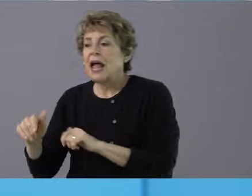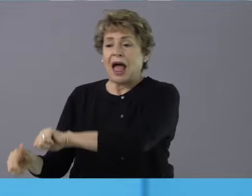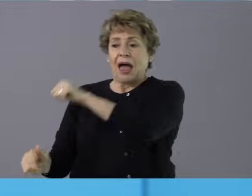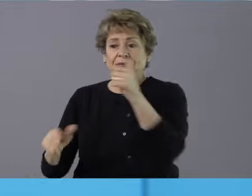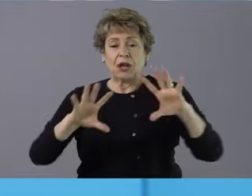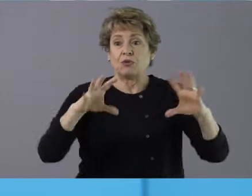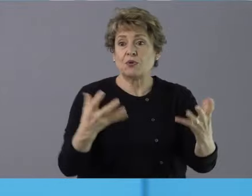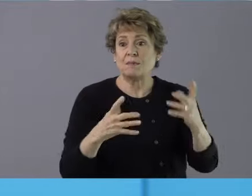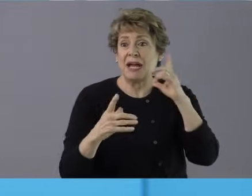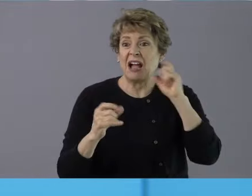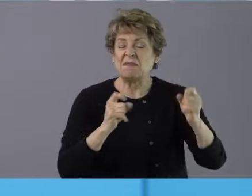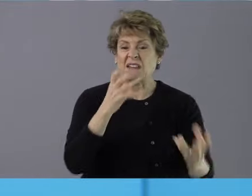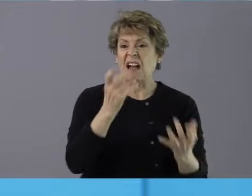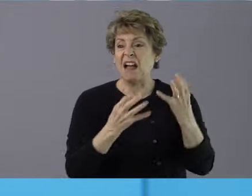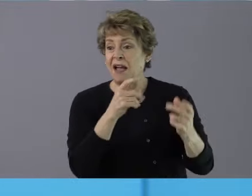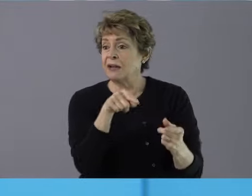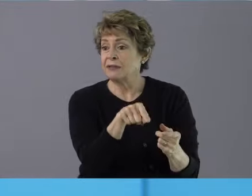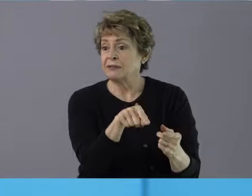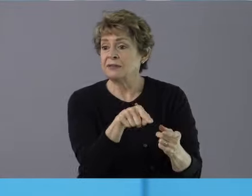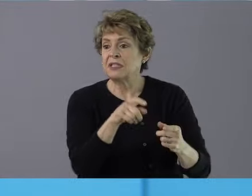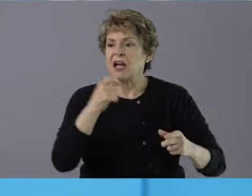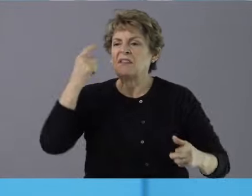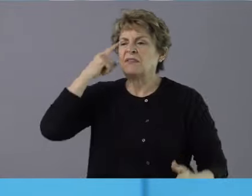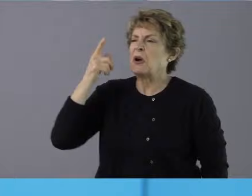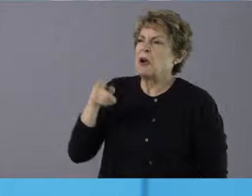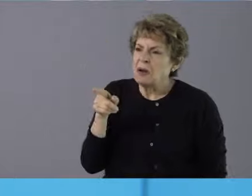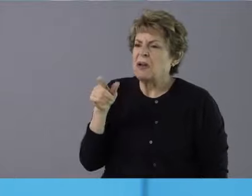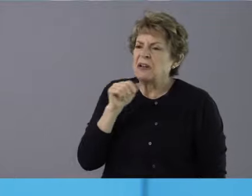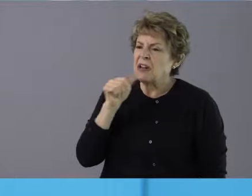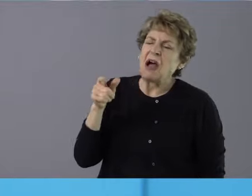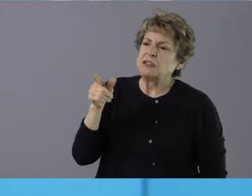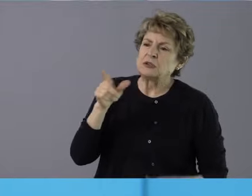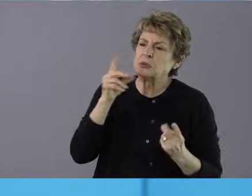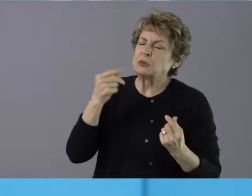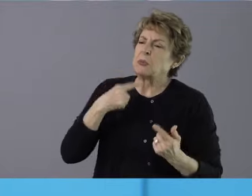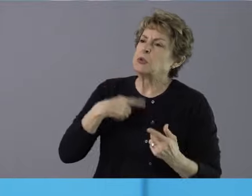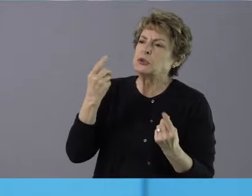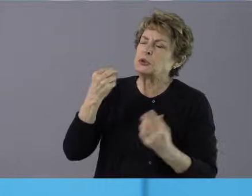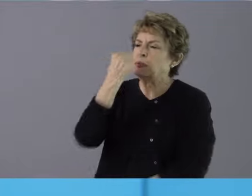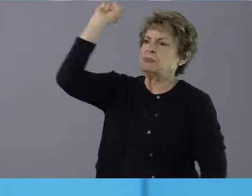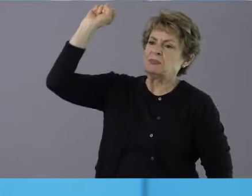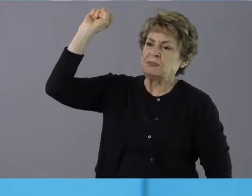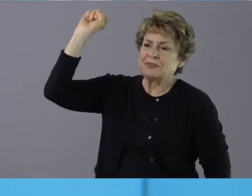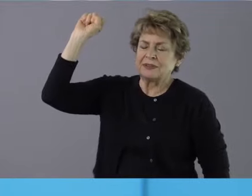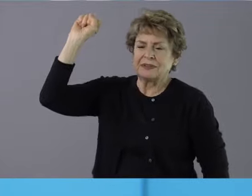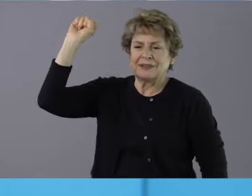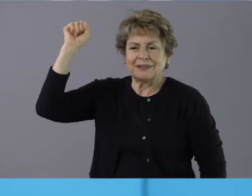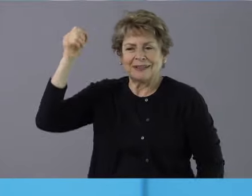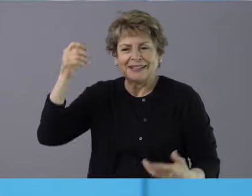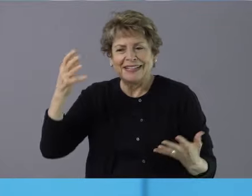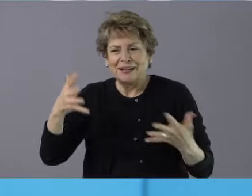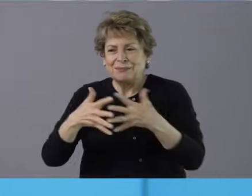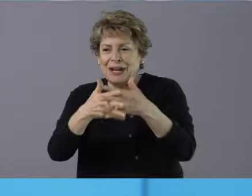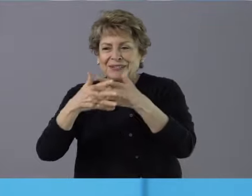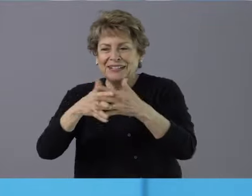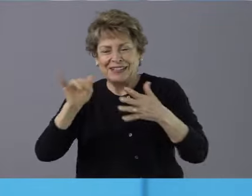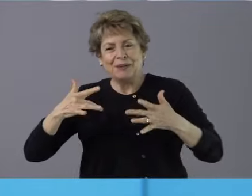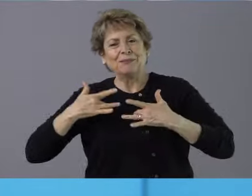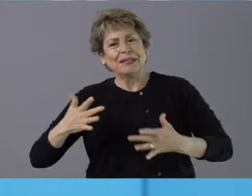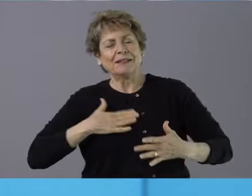me what to do lobby. Very American thing to think and say, not